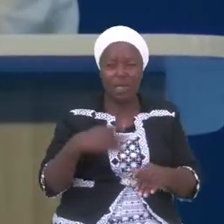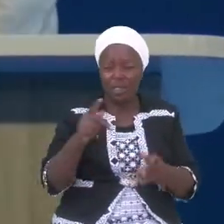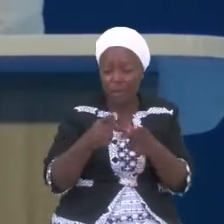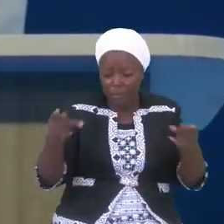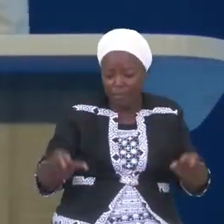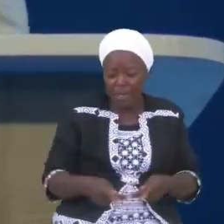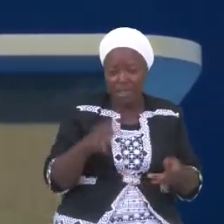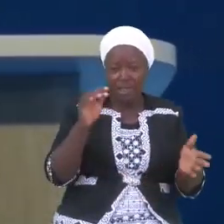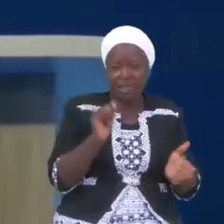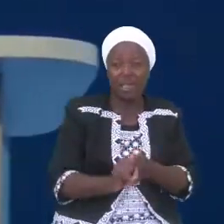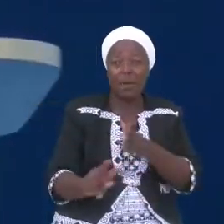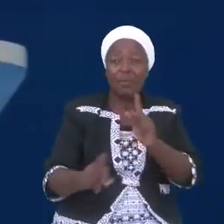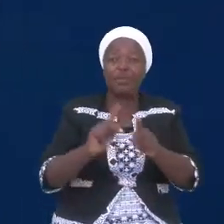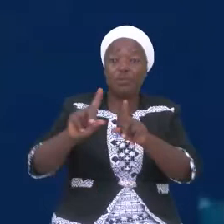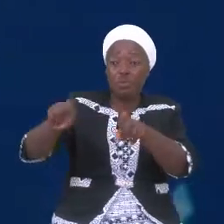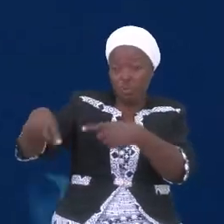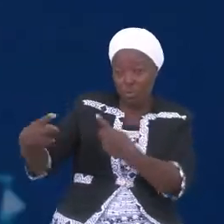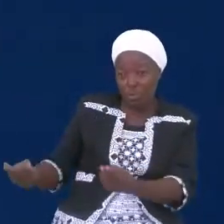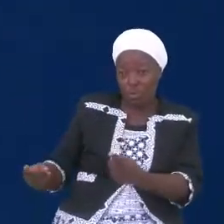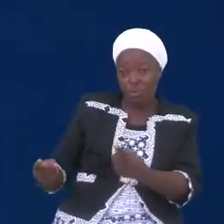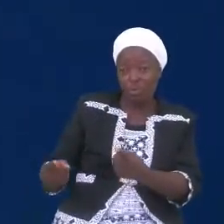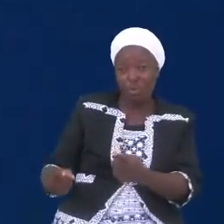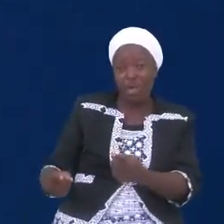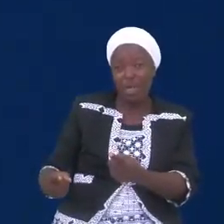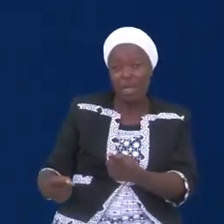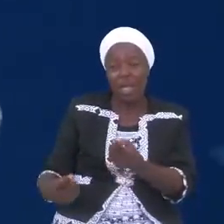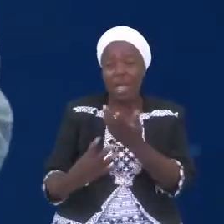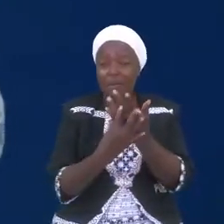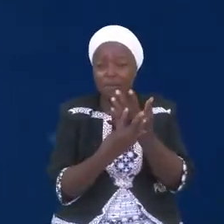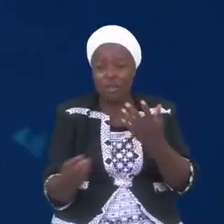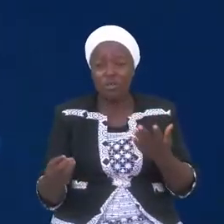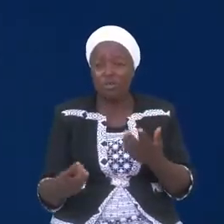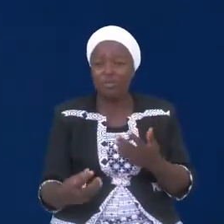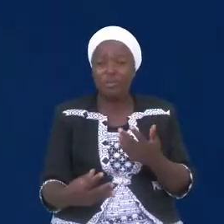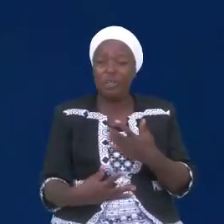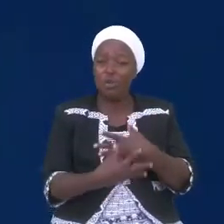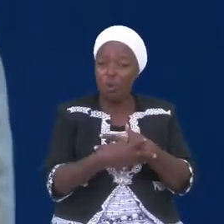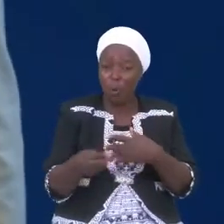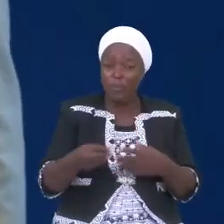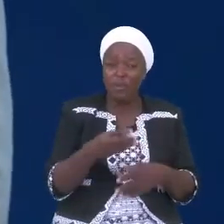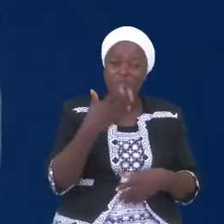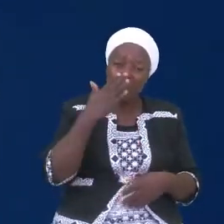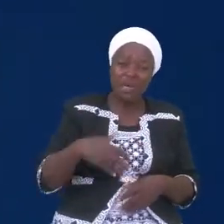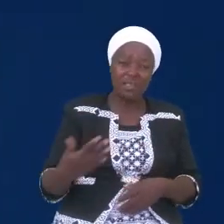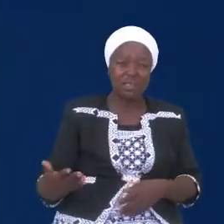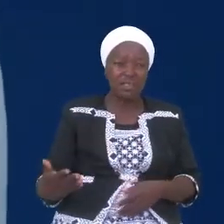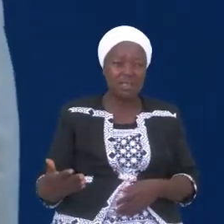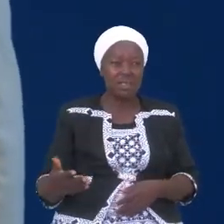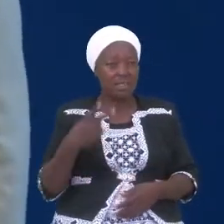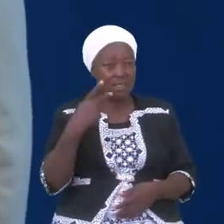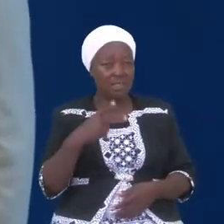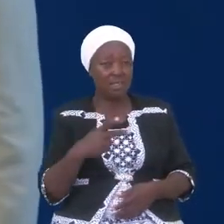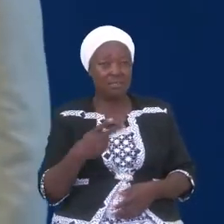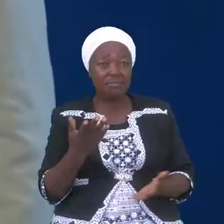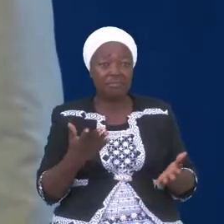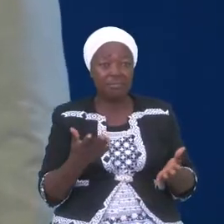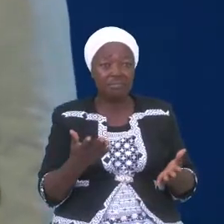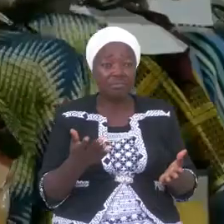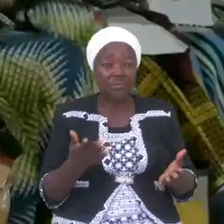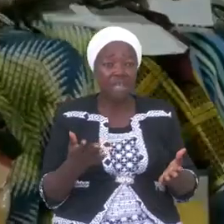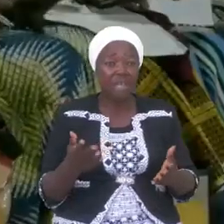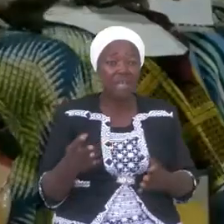that people go, emulations. Look at verse 21. It says, envies and murders